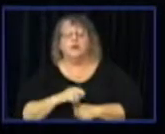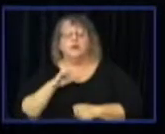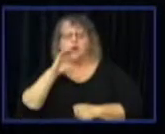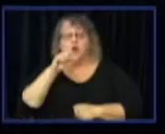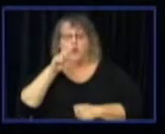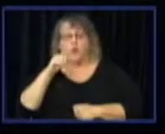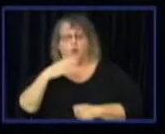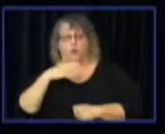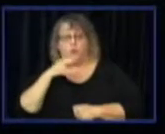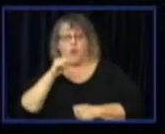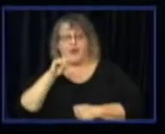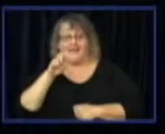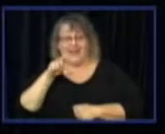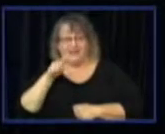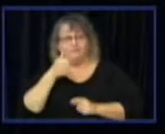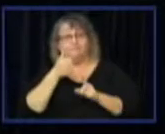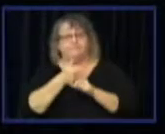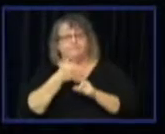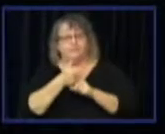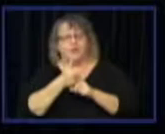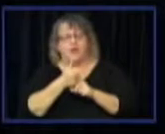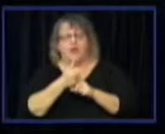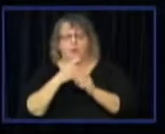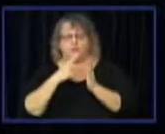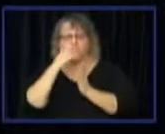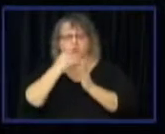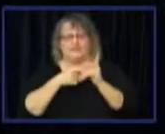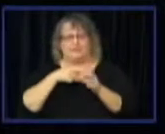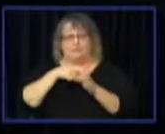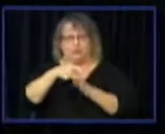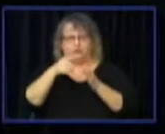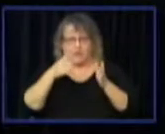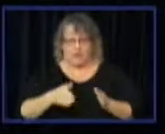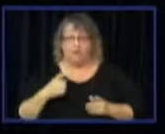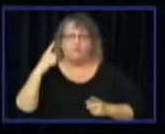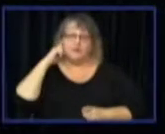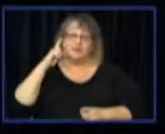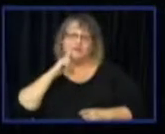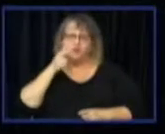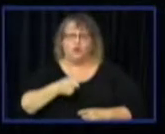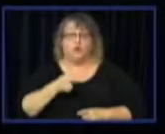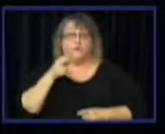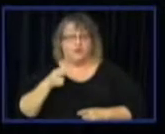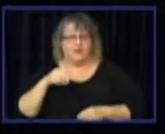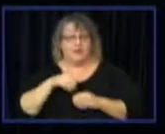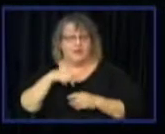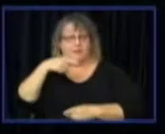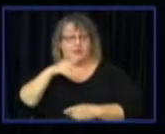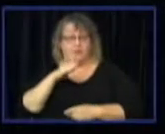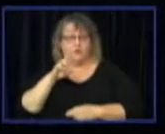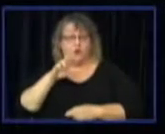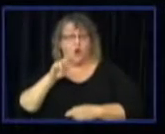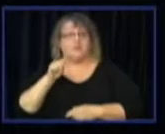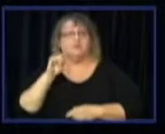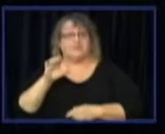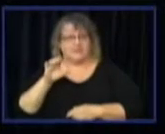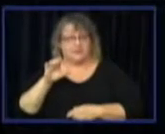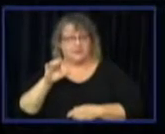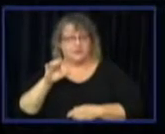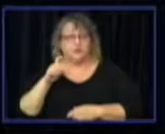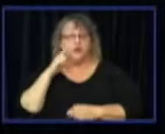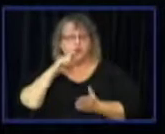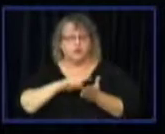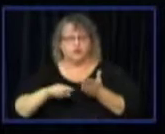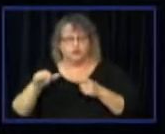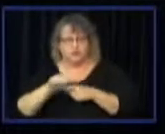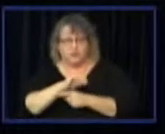Colin Whitehead, who is our project specialist for the deaf and hard of hearing at Pacific Basin Rehabilitation Research